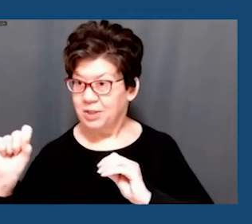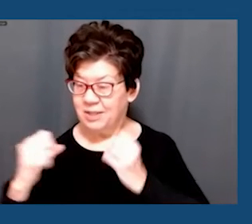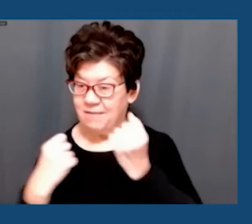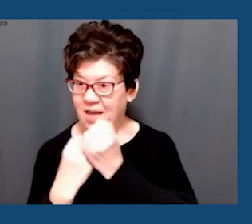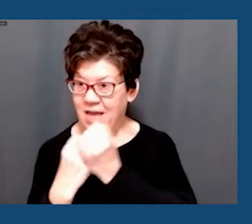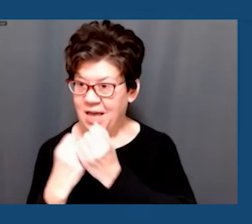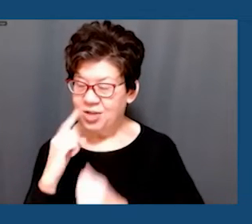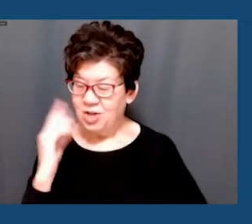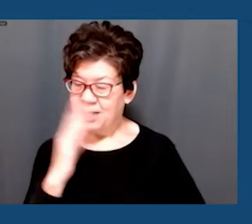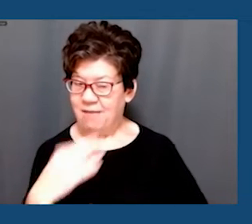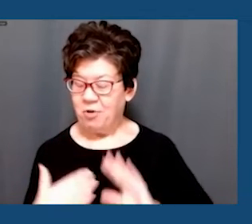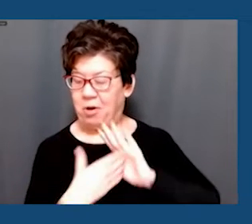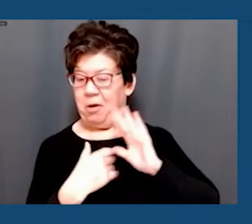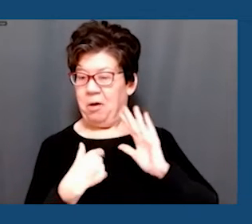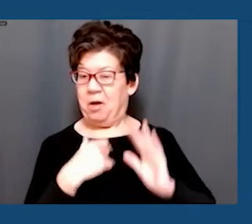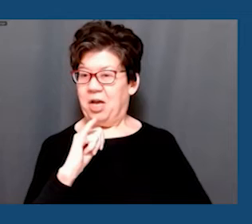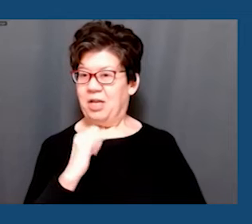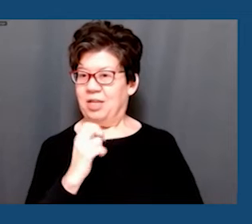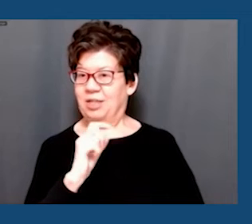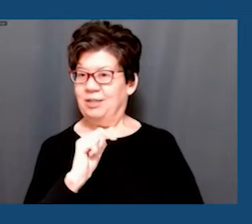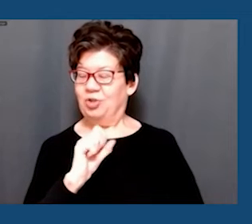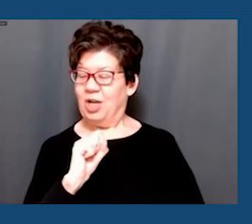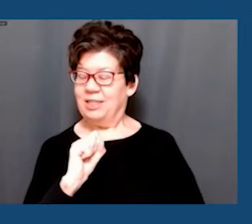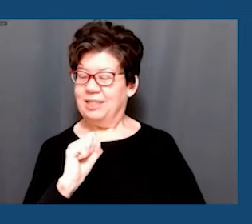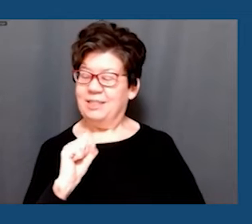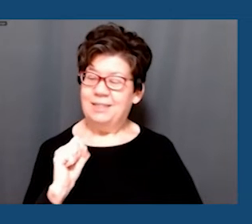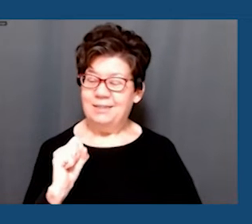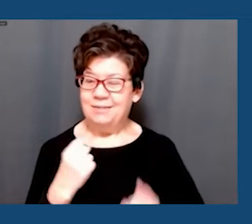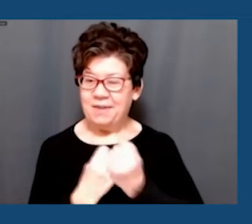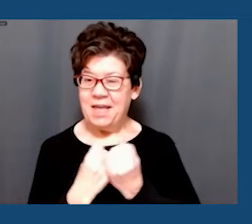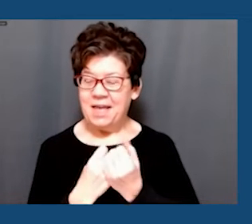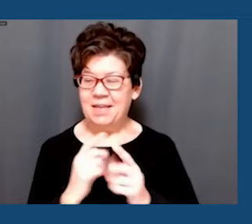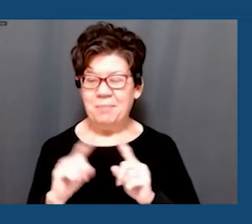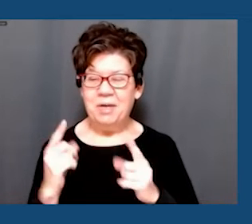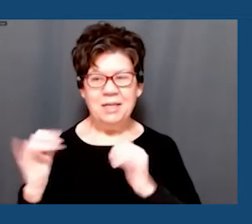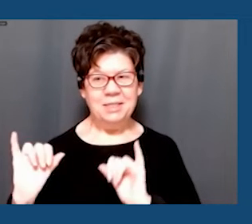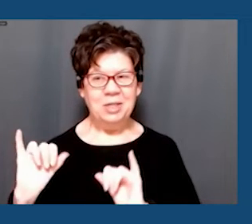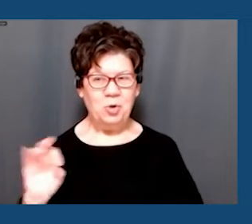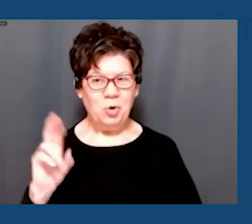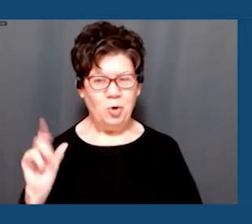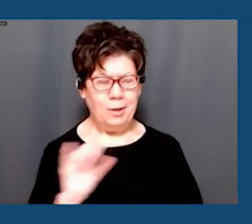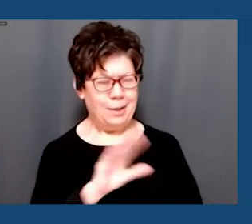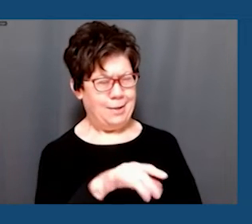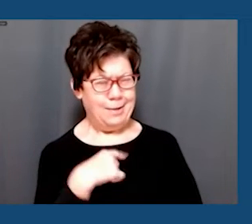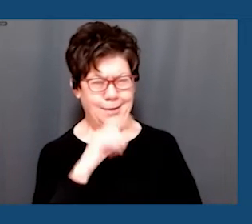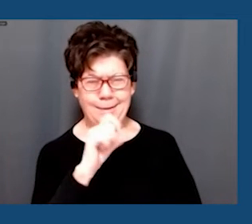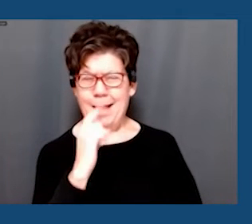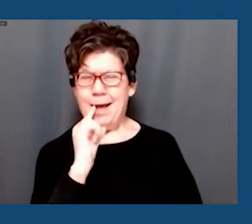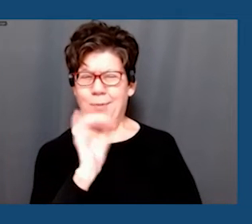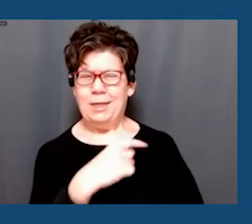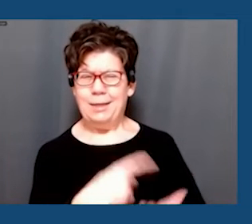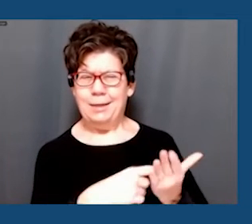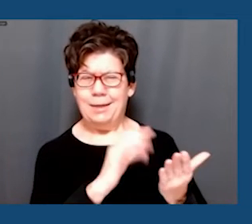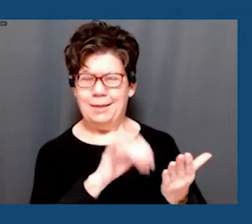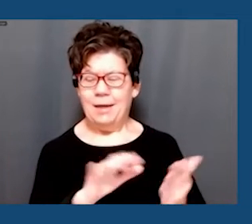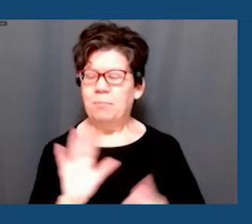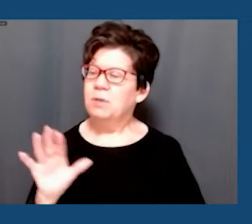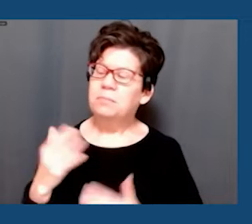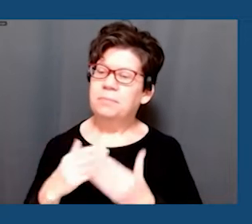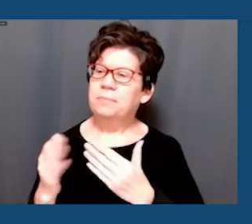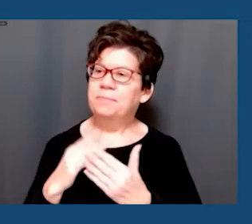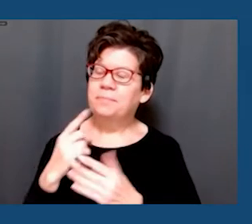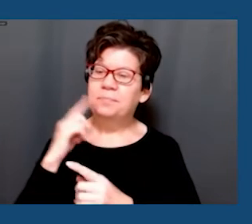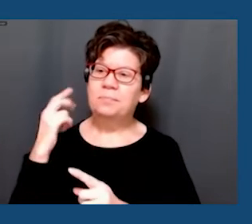Jets fan. But, you know, it's still let's early. talk about that. So, well, let's talk about the role that New York is